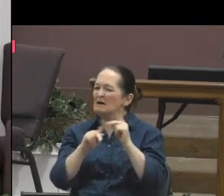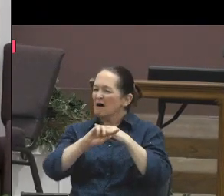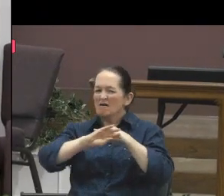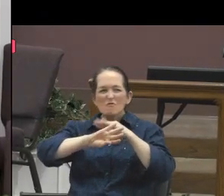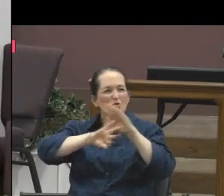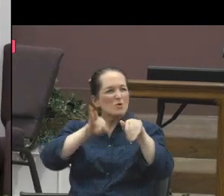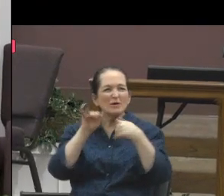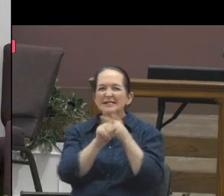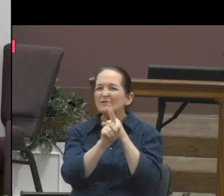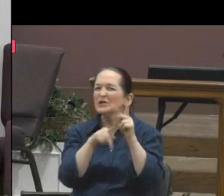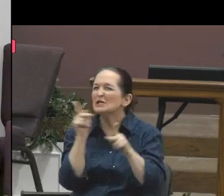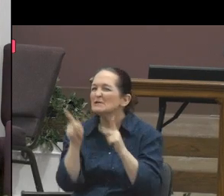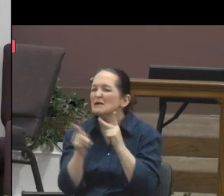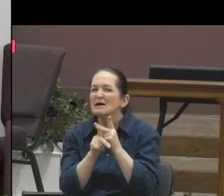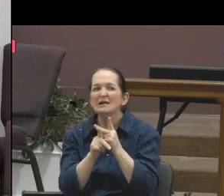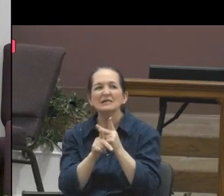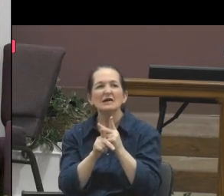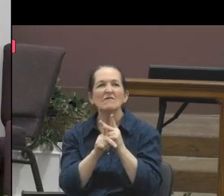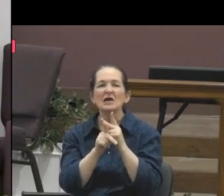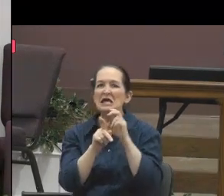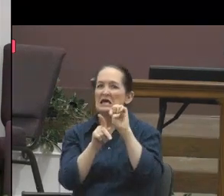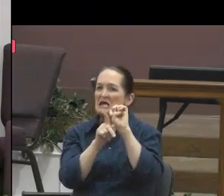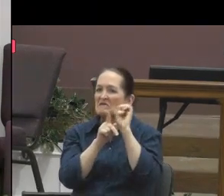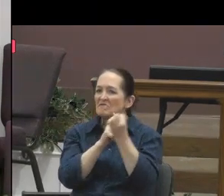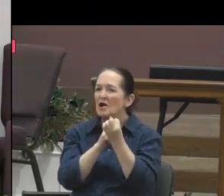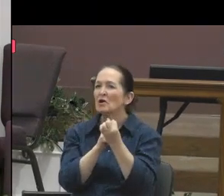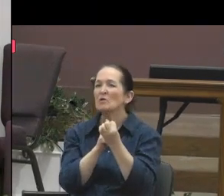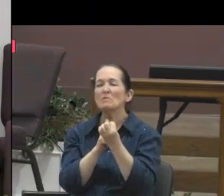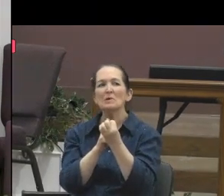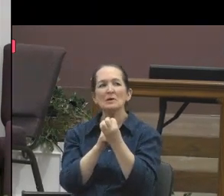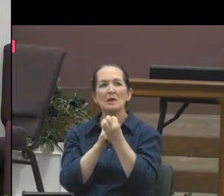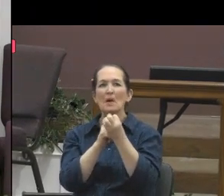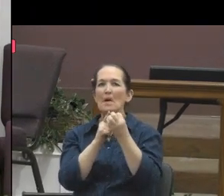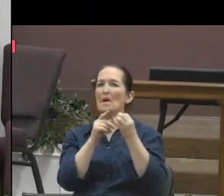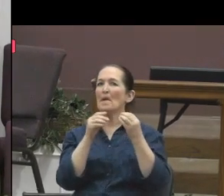different types of environment and terrain.